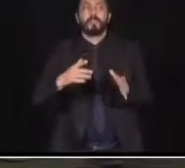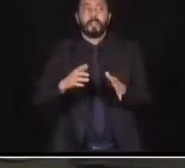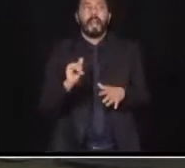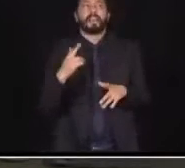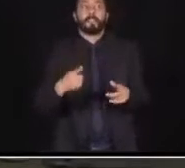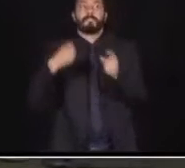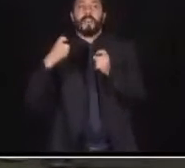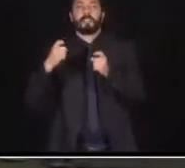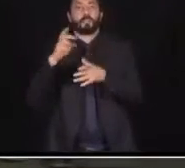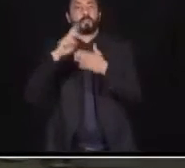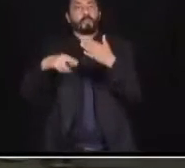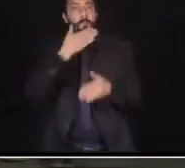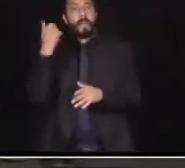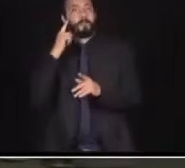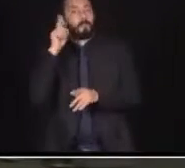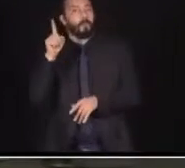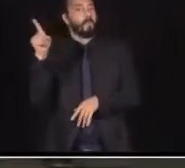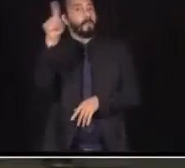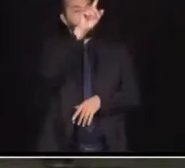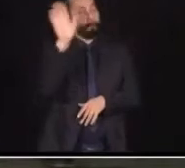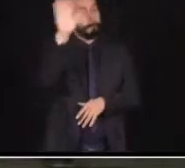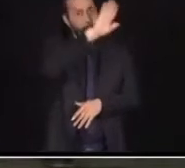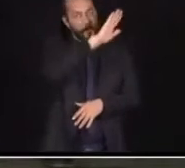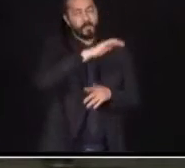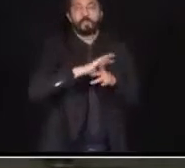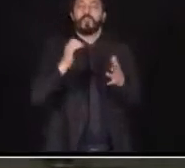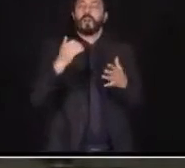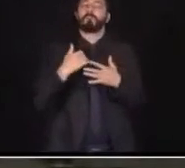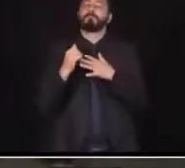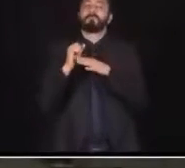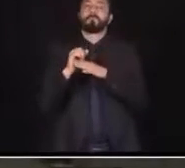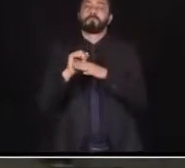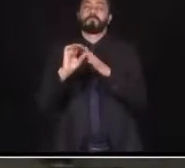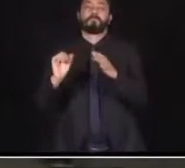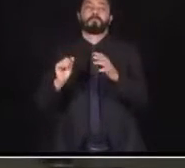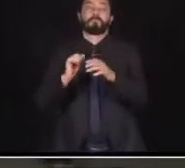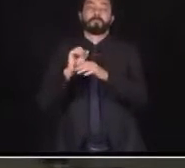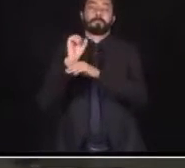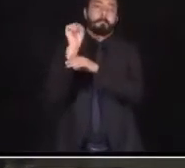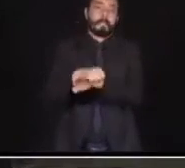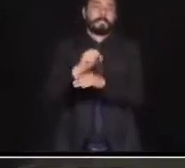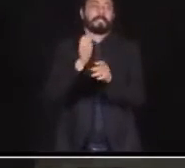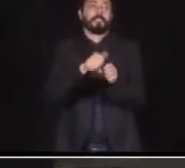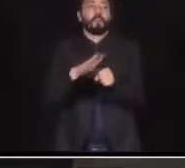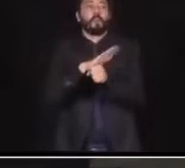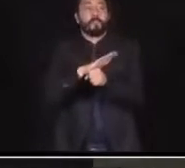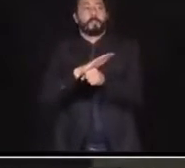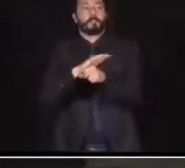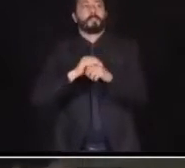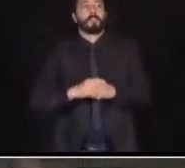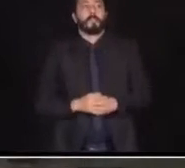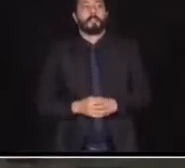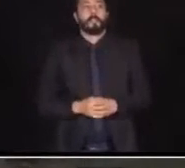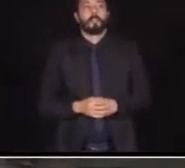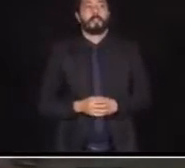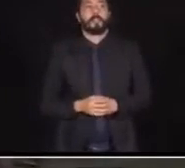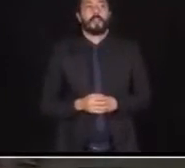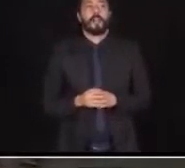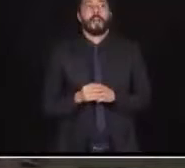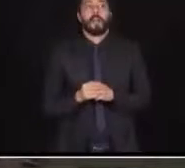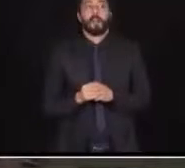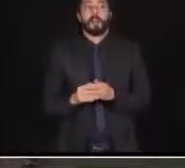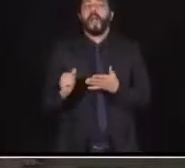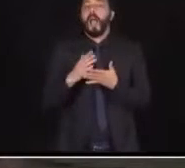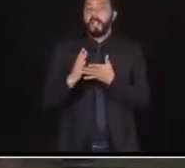the resources that we need in order to fight the second wave of COVID-19. Follow-up? Thank you. And my